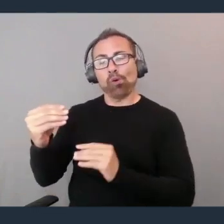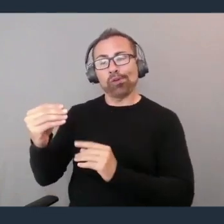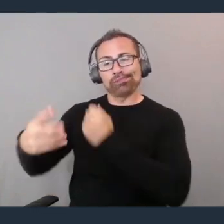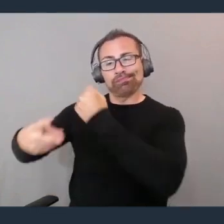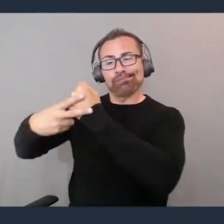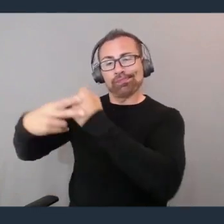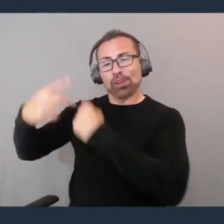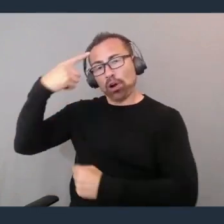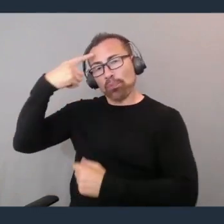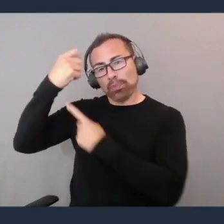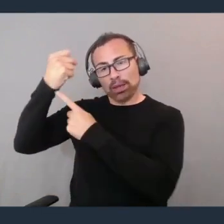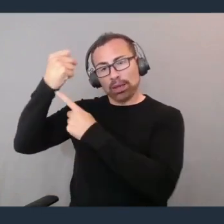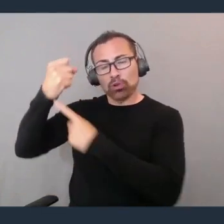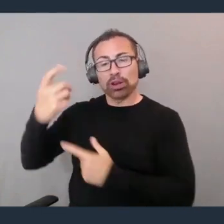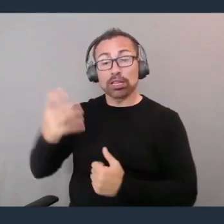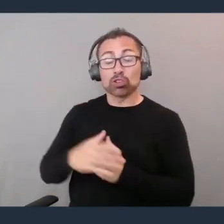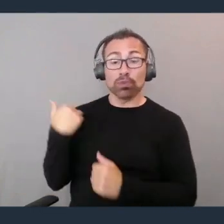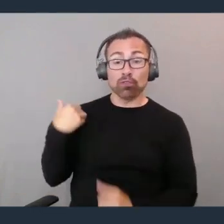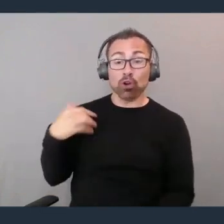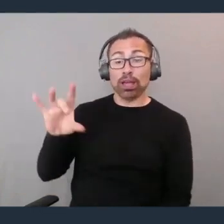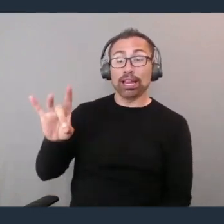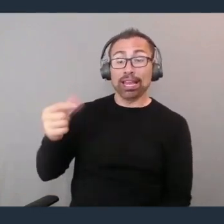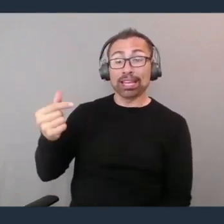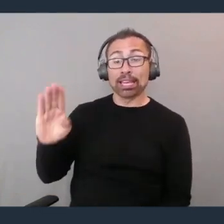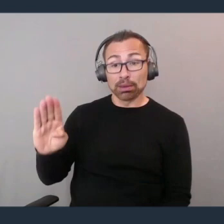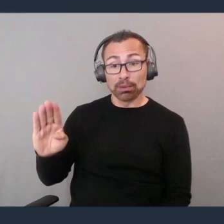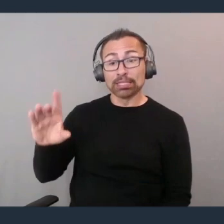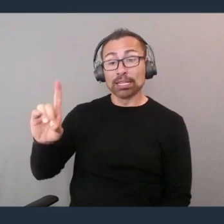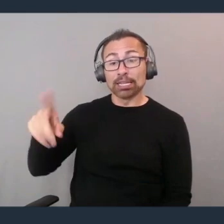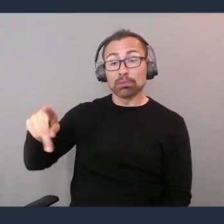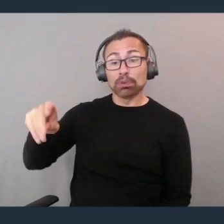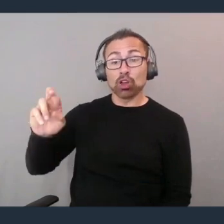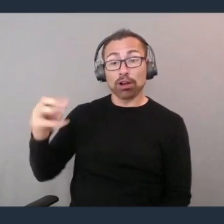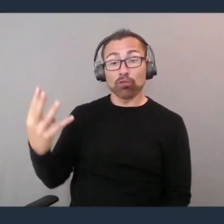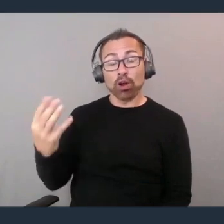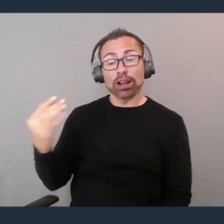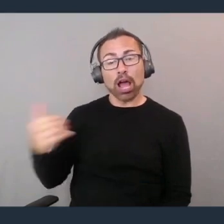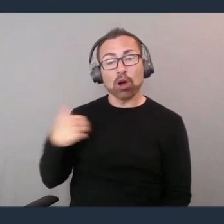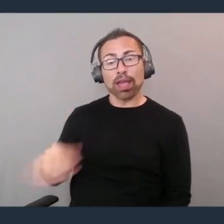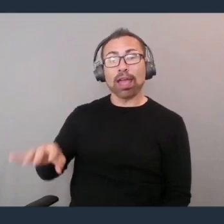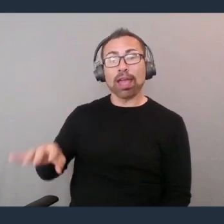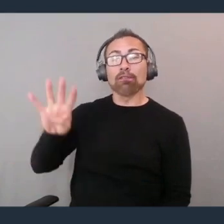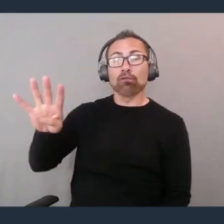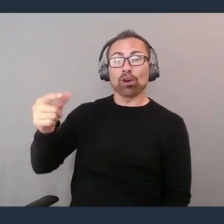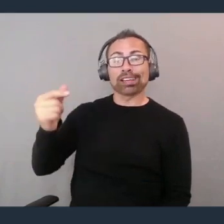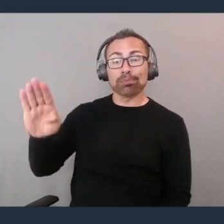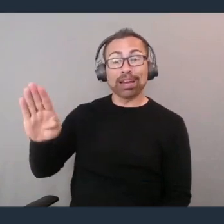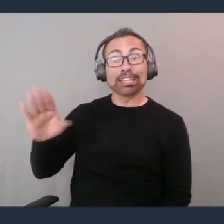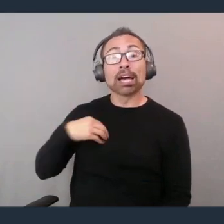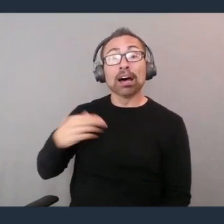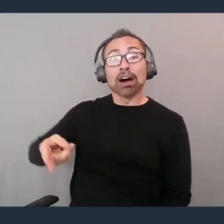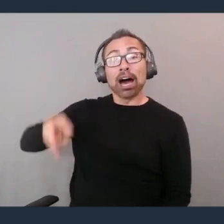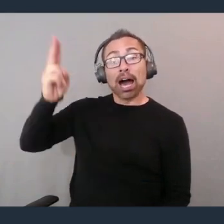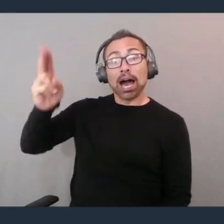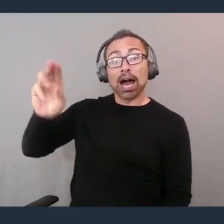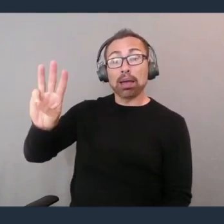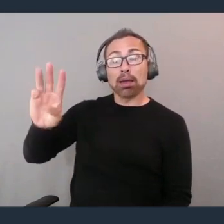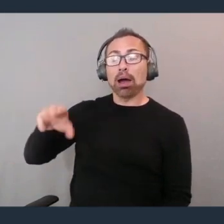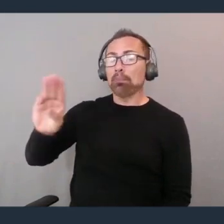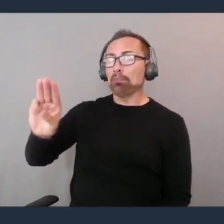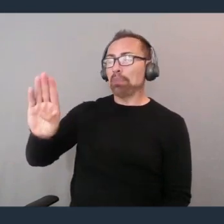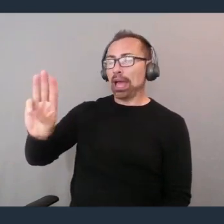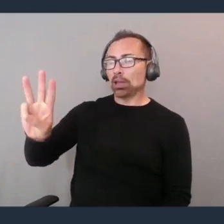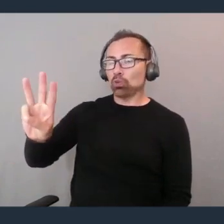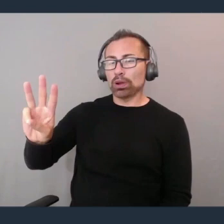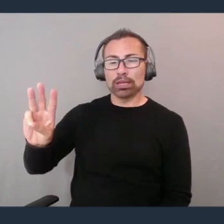of DDR4 to 32 gigabytes of high bandwidth memory. And the reason we went to high bandwidth memory is we also have now 10x higher